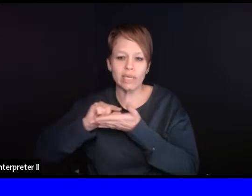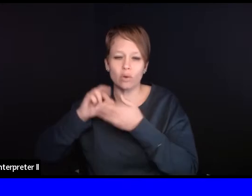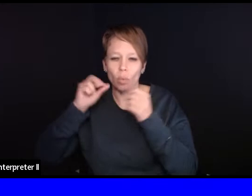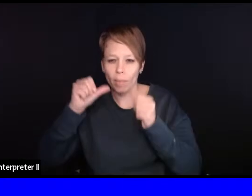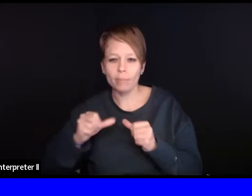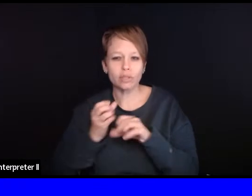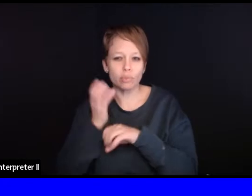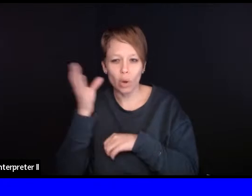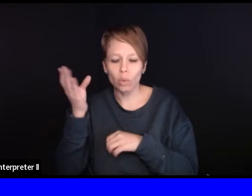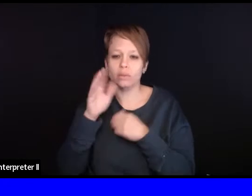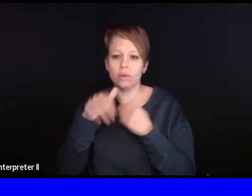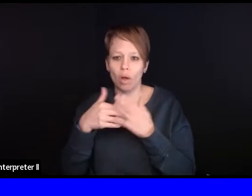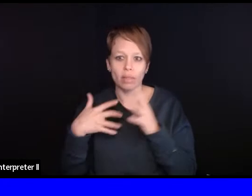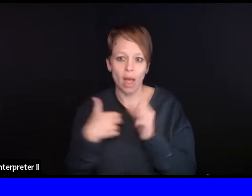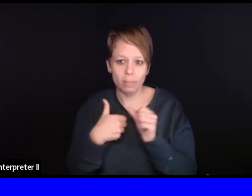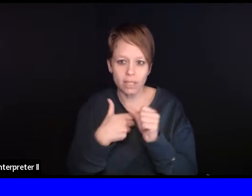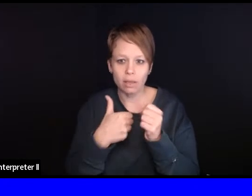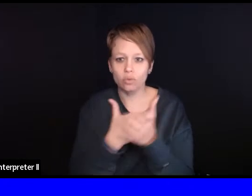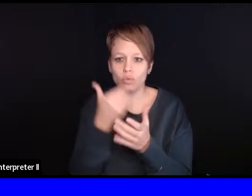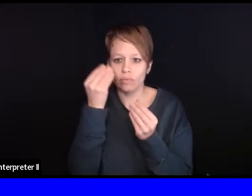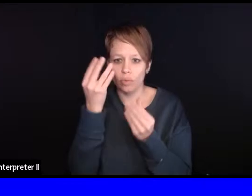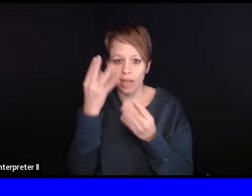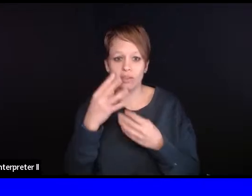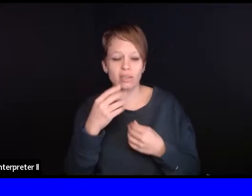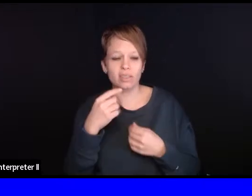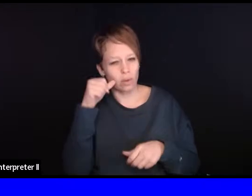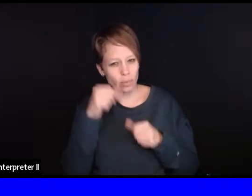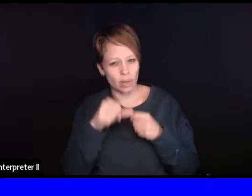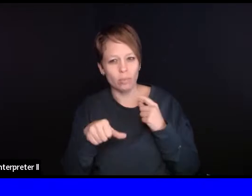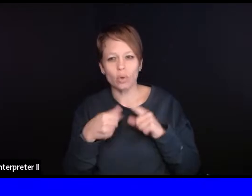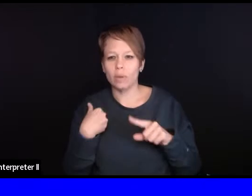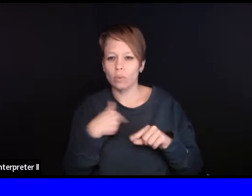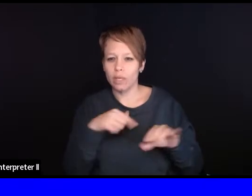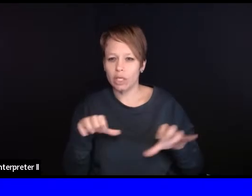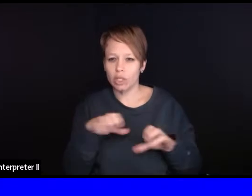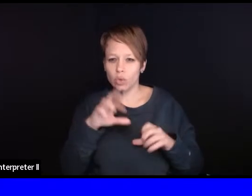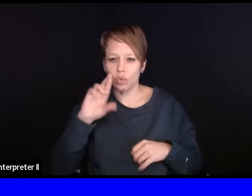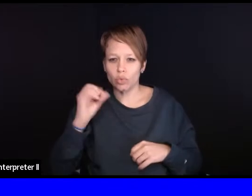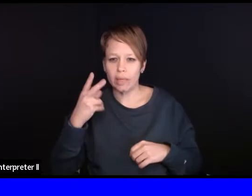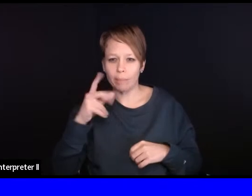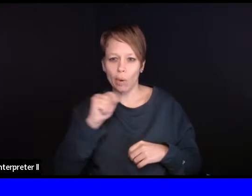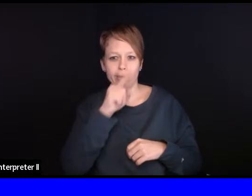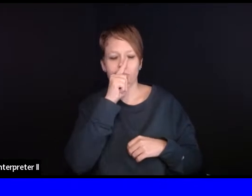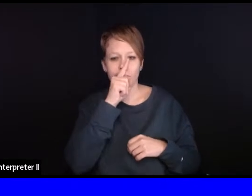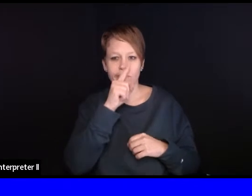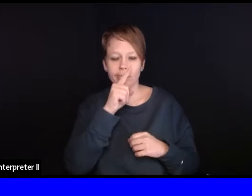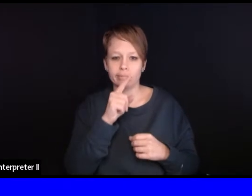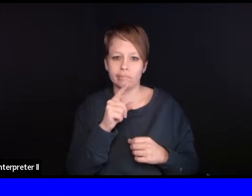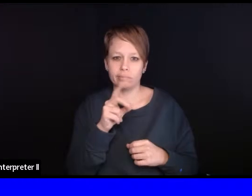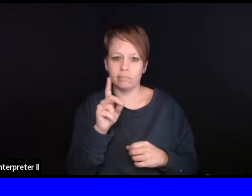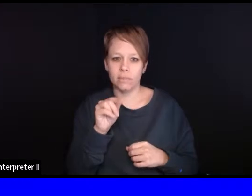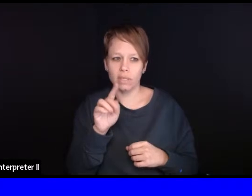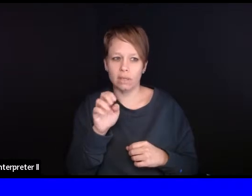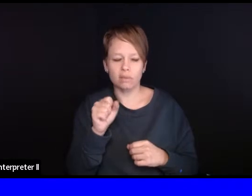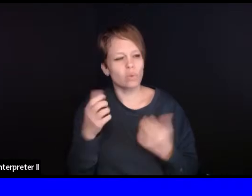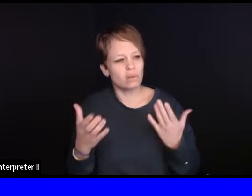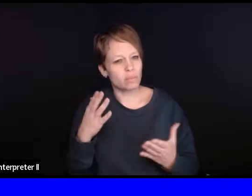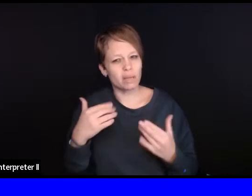remember that when we do the report, it lists not all the dates, but, or maybe it does list the dates that